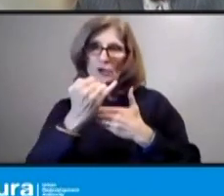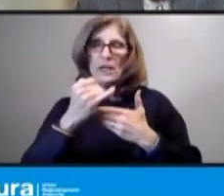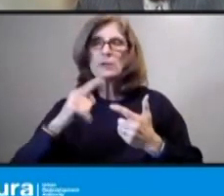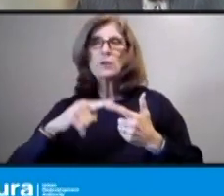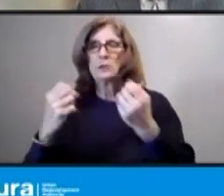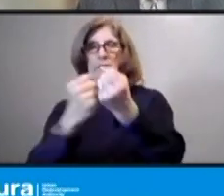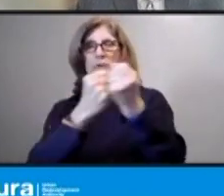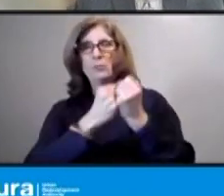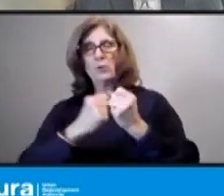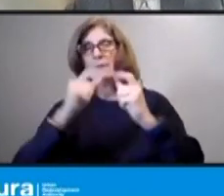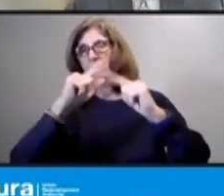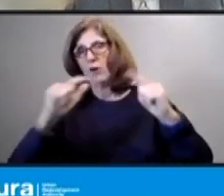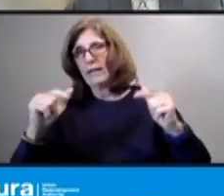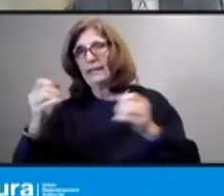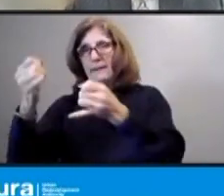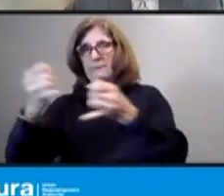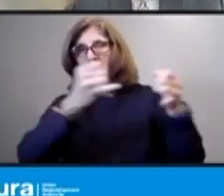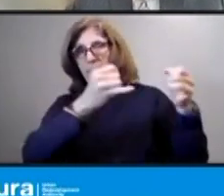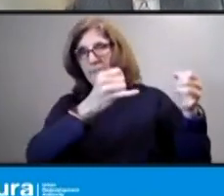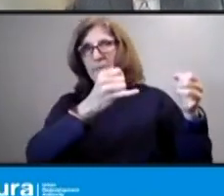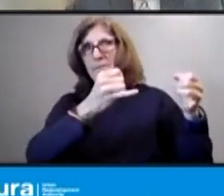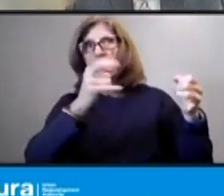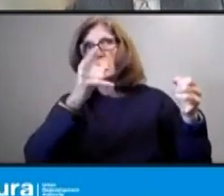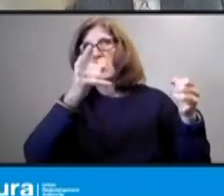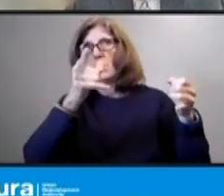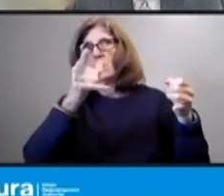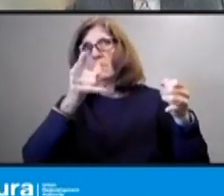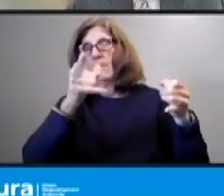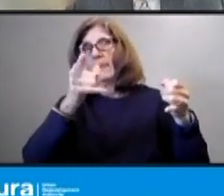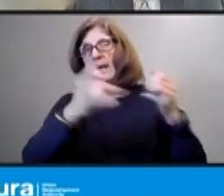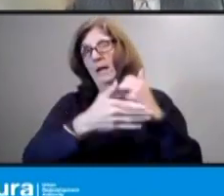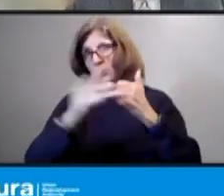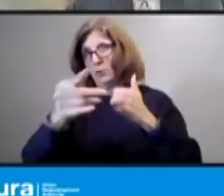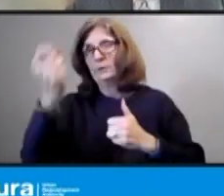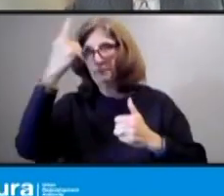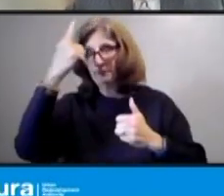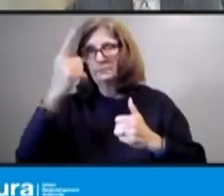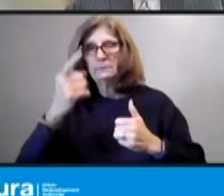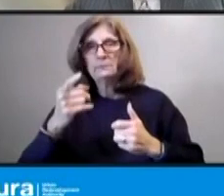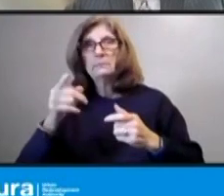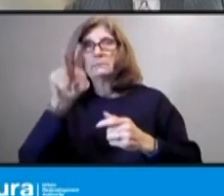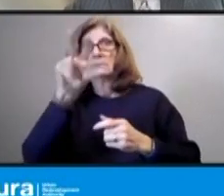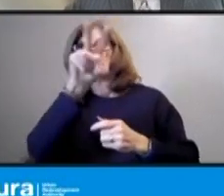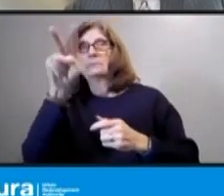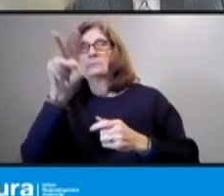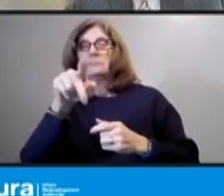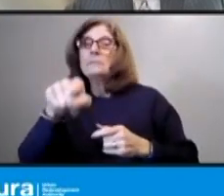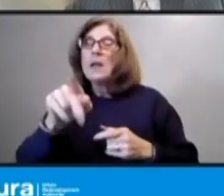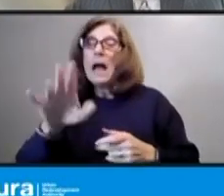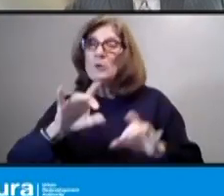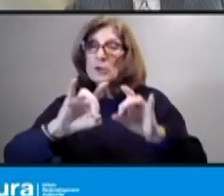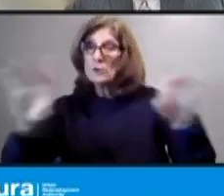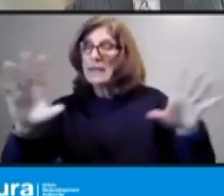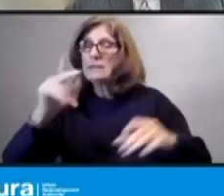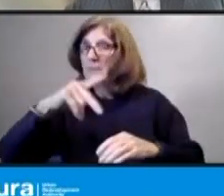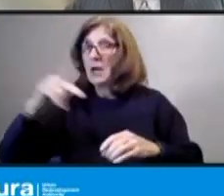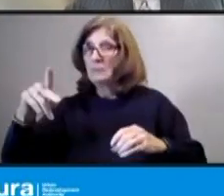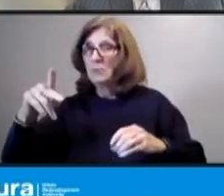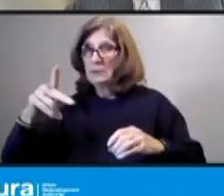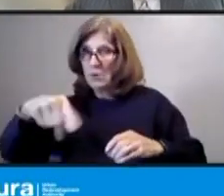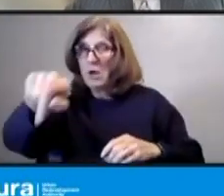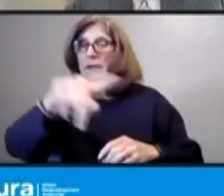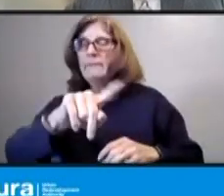So this gives some extra context into that as well. And I can, you know, if people have questions about this, I will send out this PowerPoint slide to everybody.